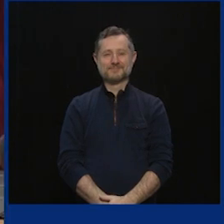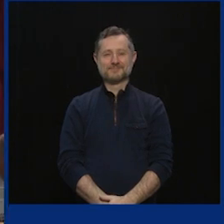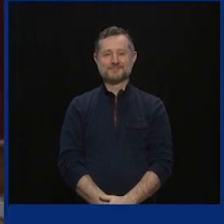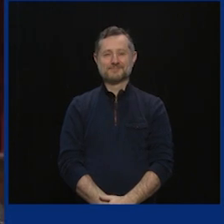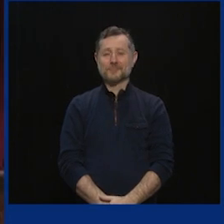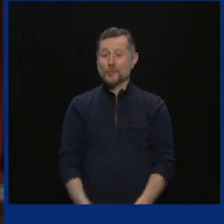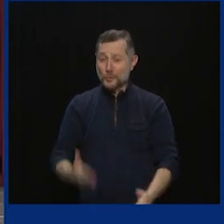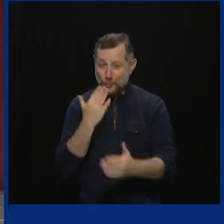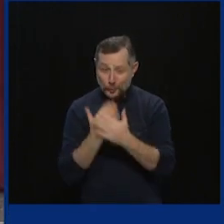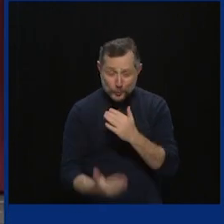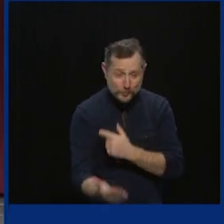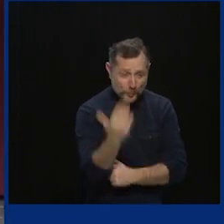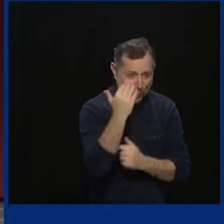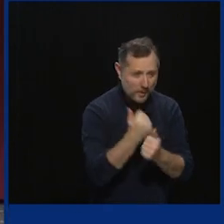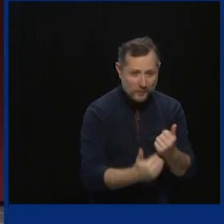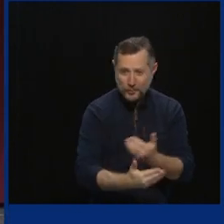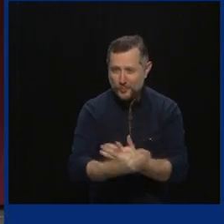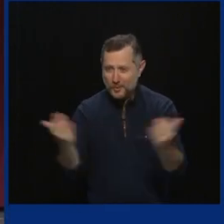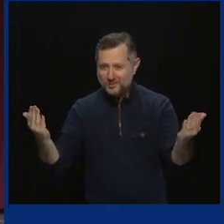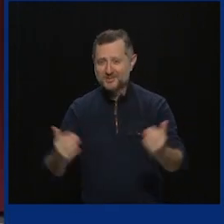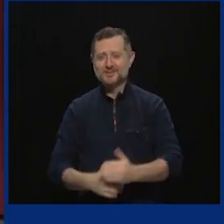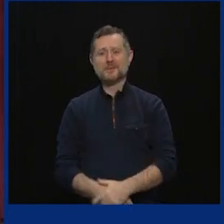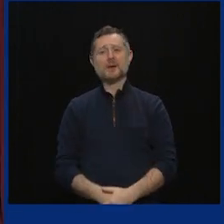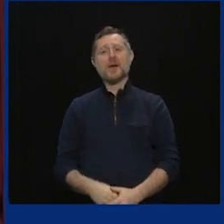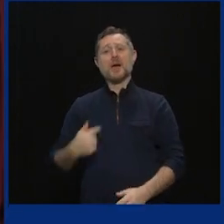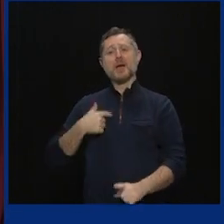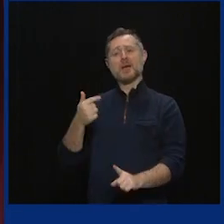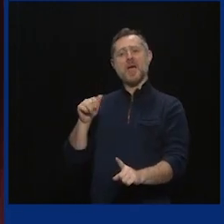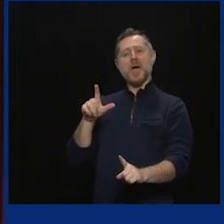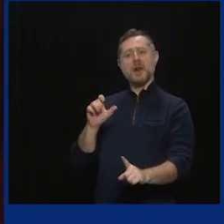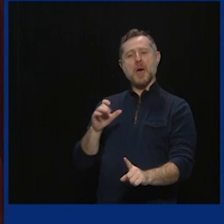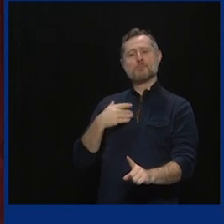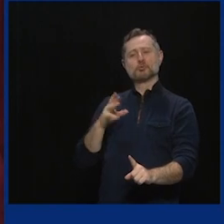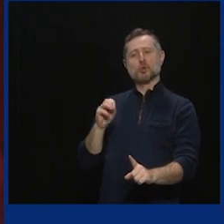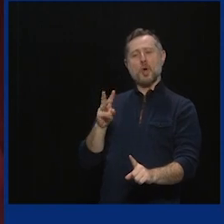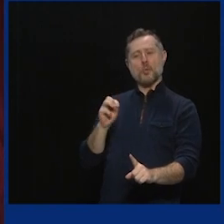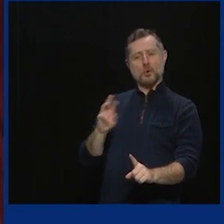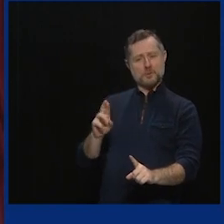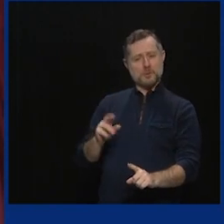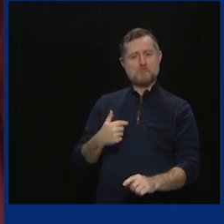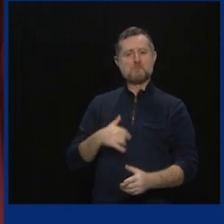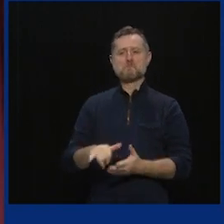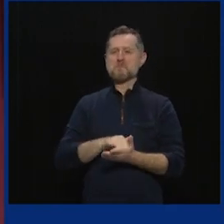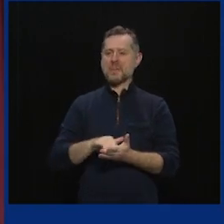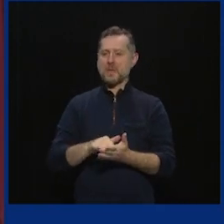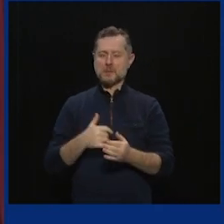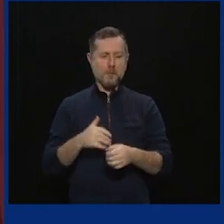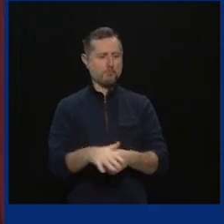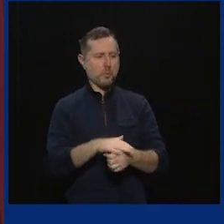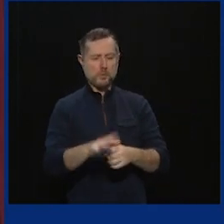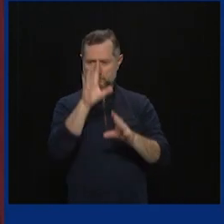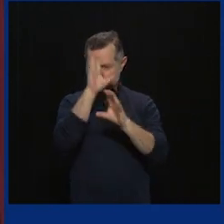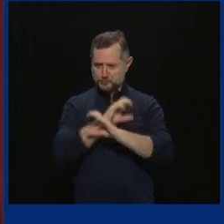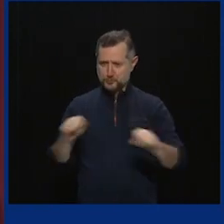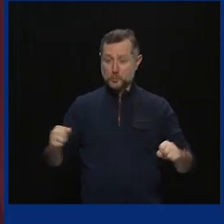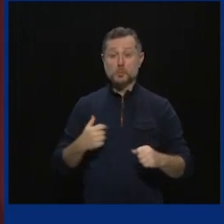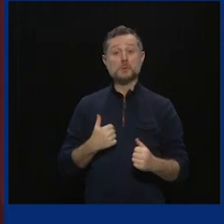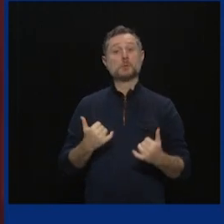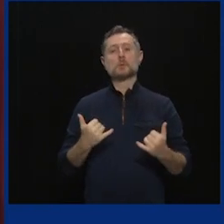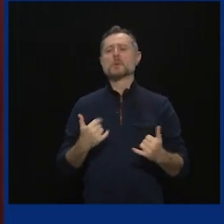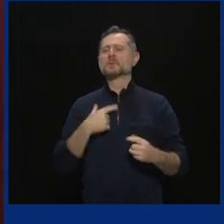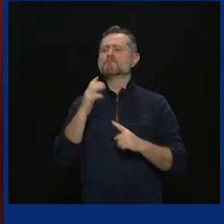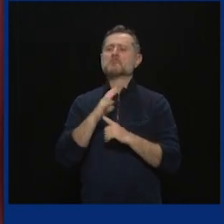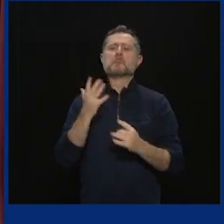Good morning, everyone. I am Gail Brewer, Manhattan Borough President, and this is one of the best days of my life. So I want to